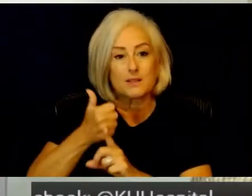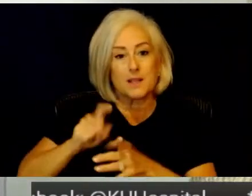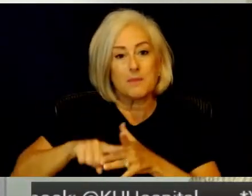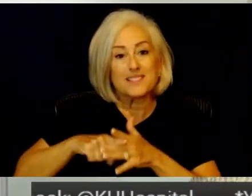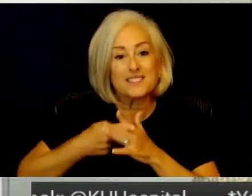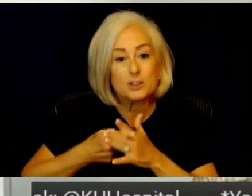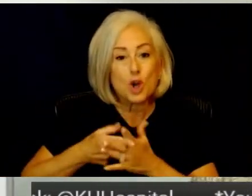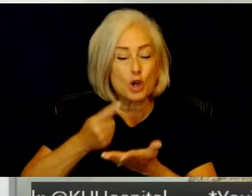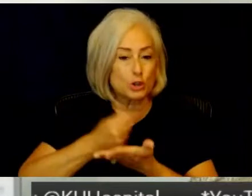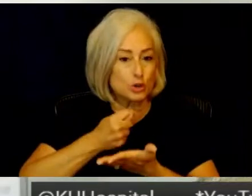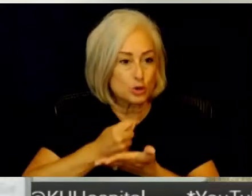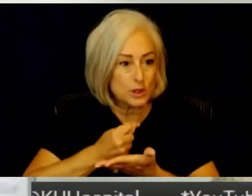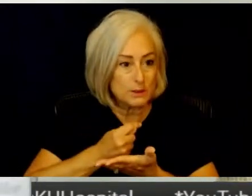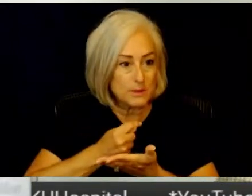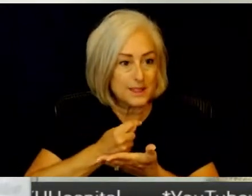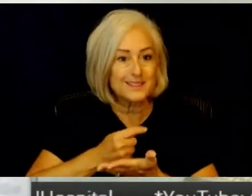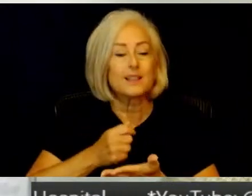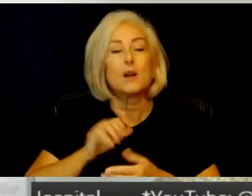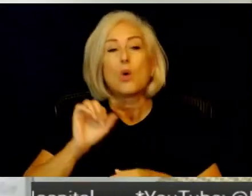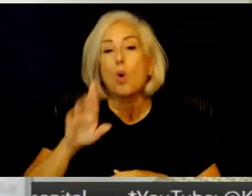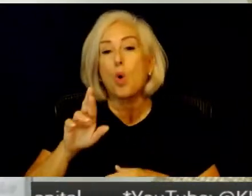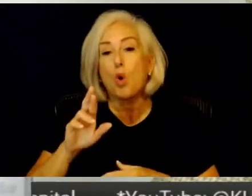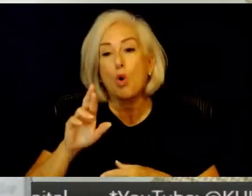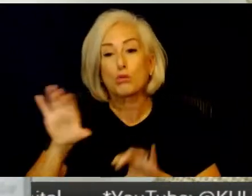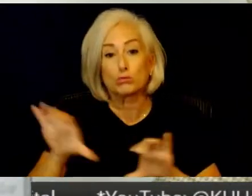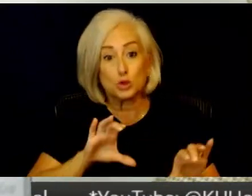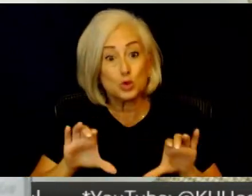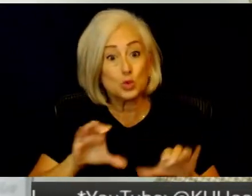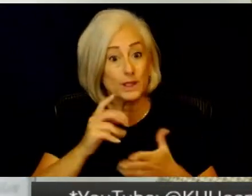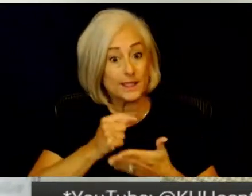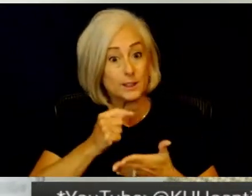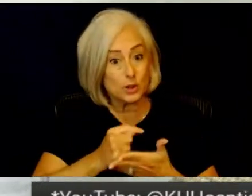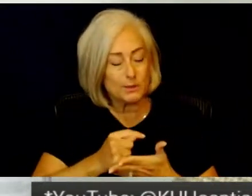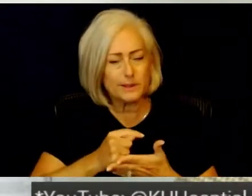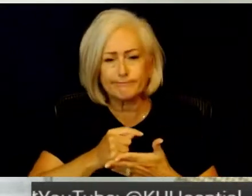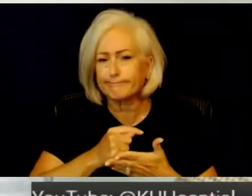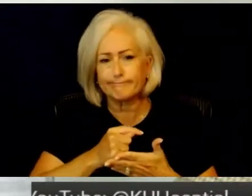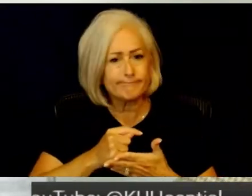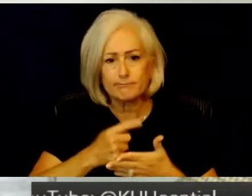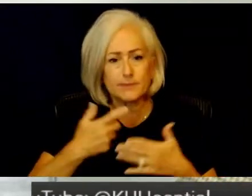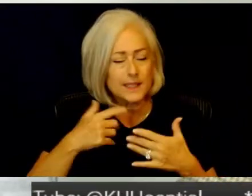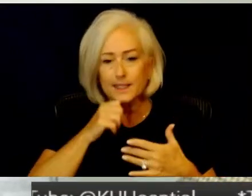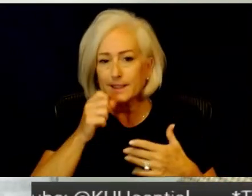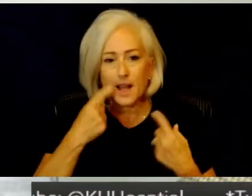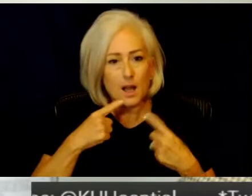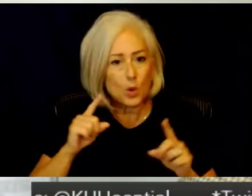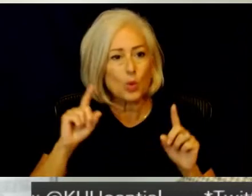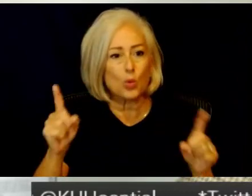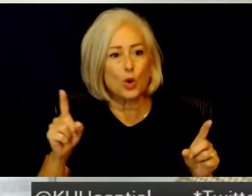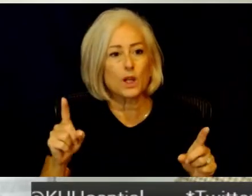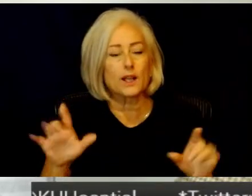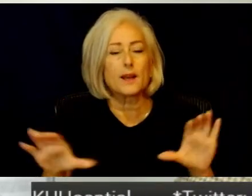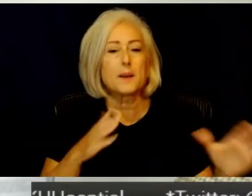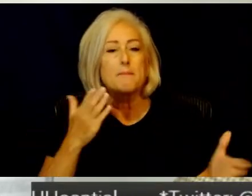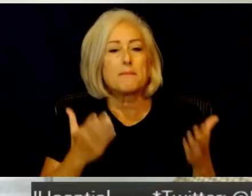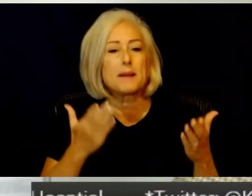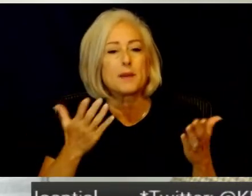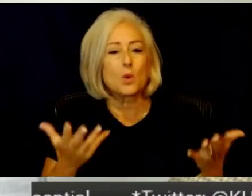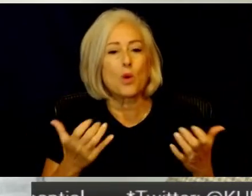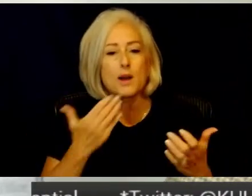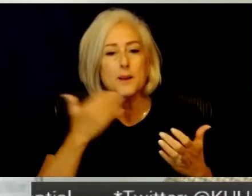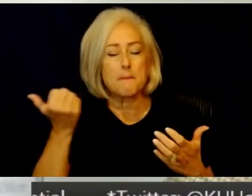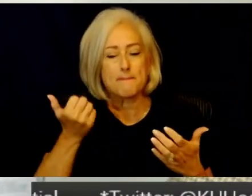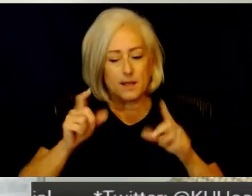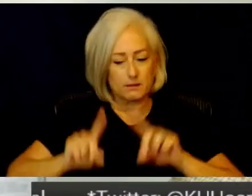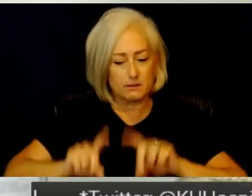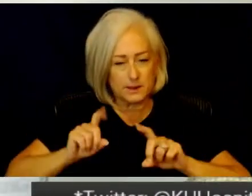treatment and not doing well. We want to titrate their devices, get a more precision settings on them. Or if somebody has a sleep